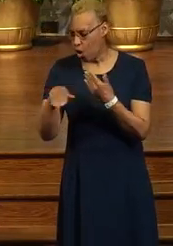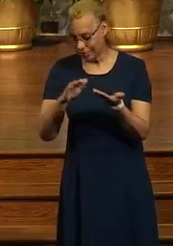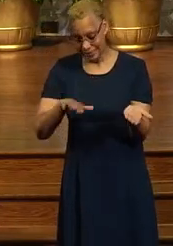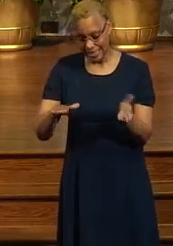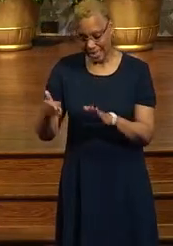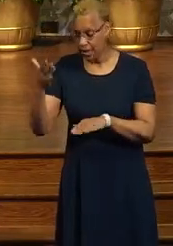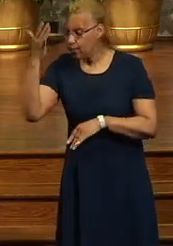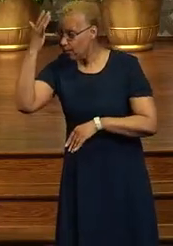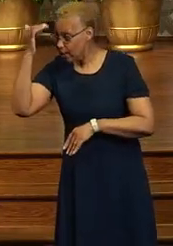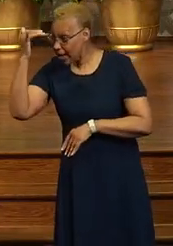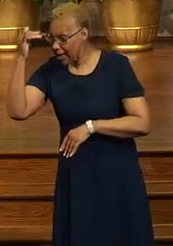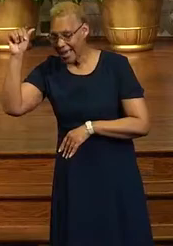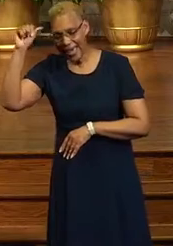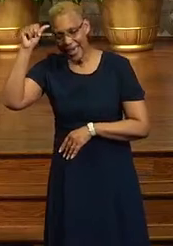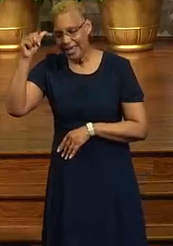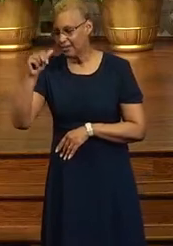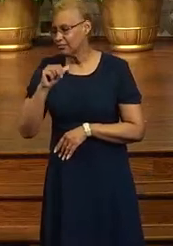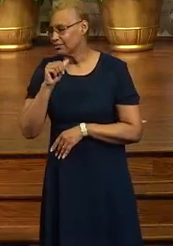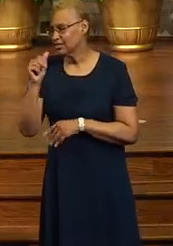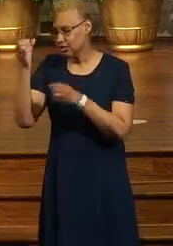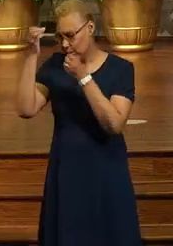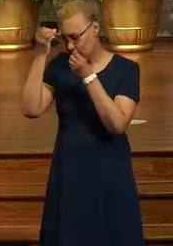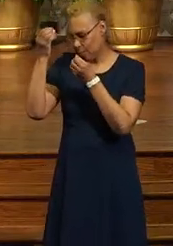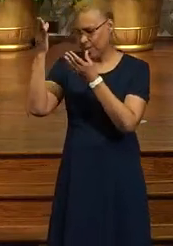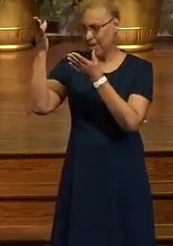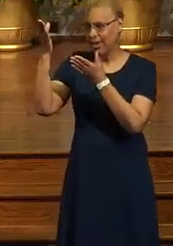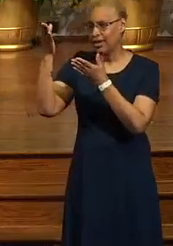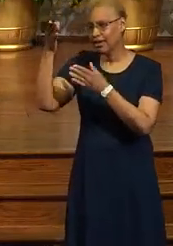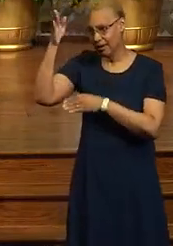God. Now let me say this.